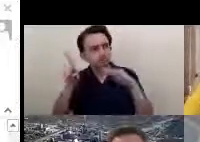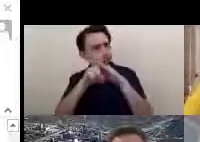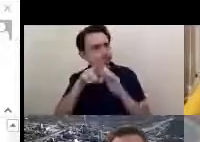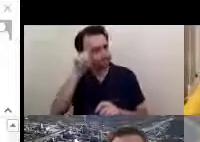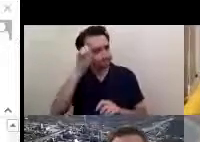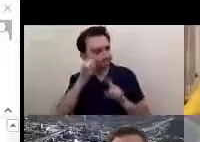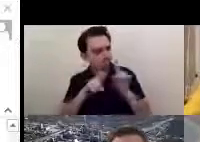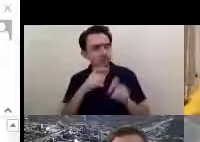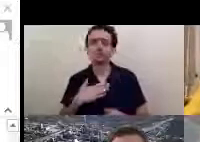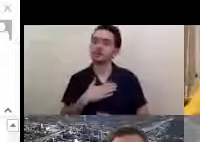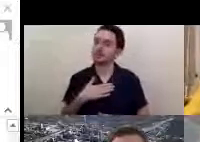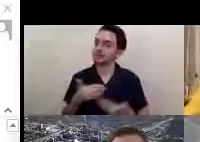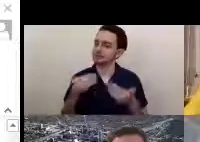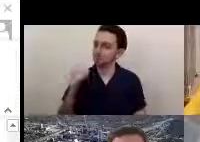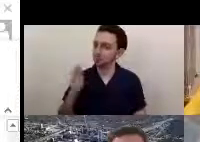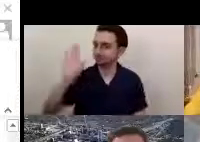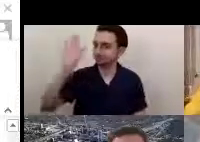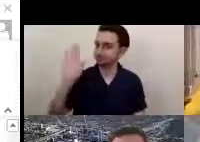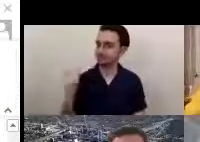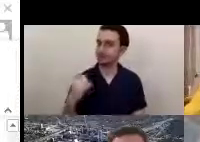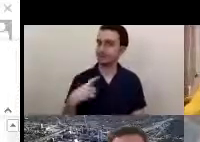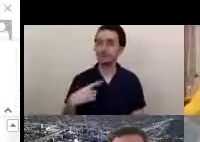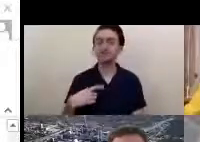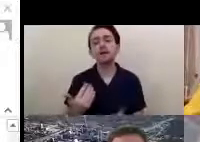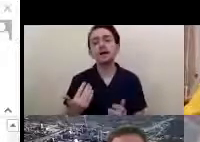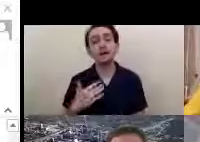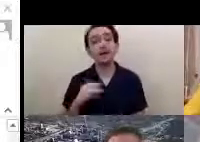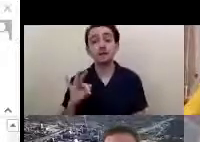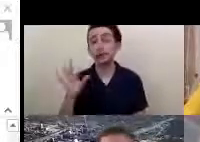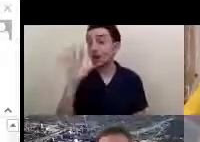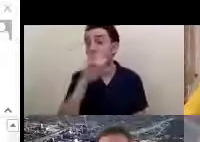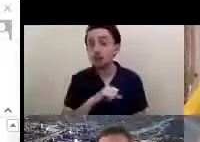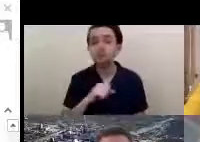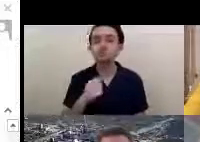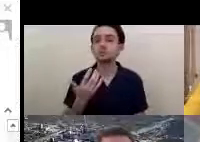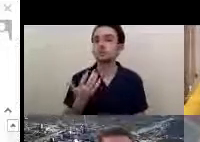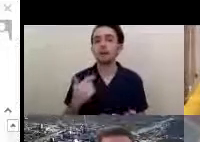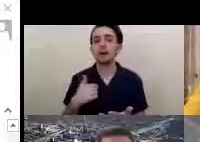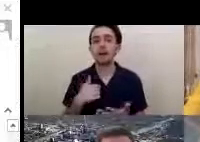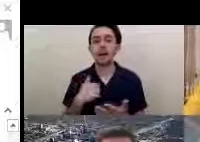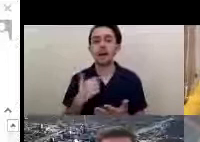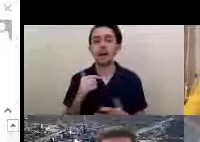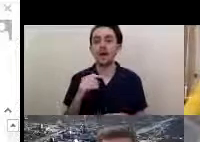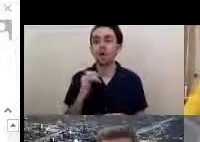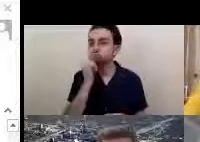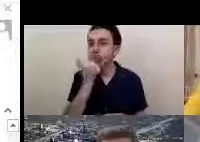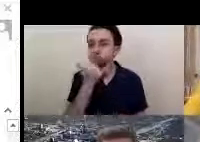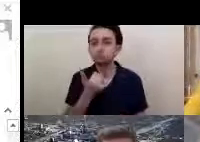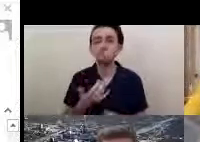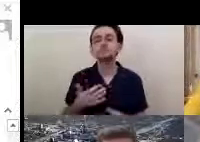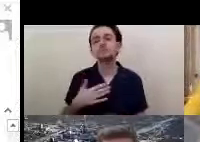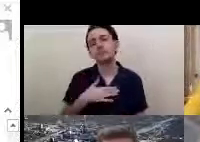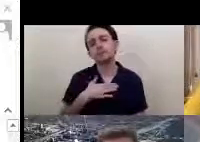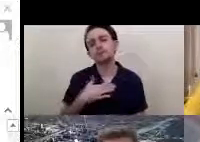Also, too, as our chairs or anyone kind of correct me if I missed something or I kind of miscategorized something. Certainly did our best to